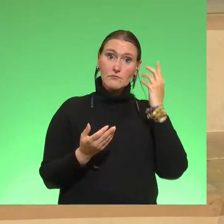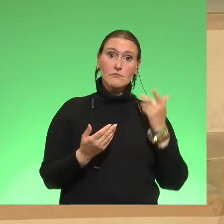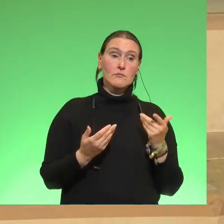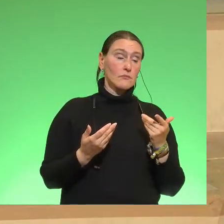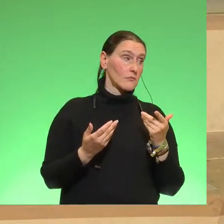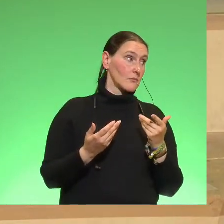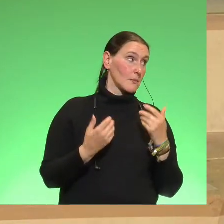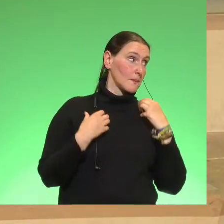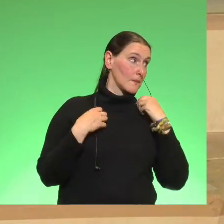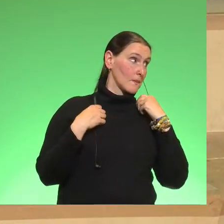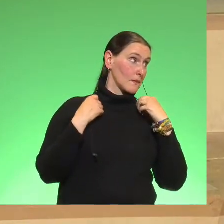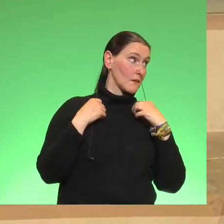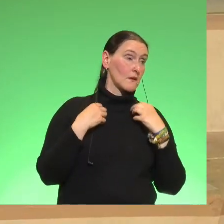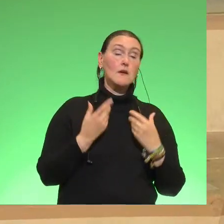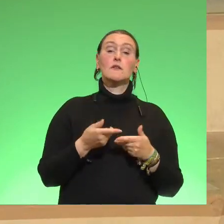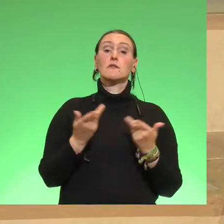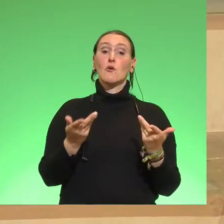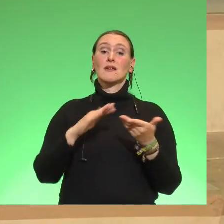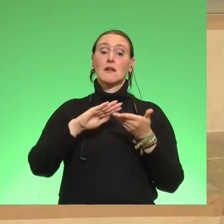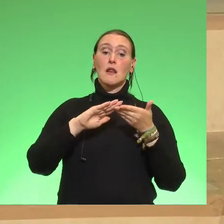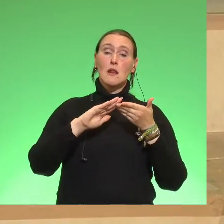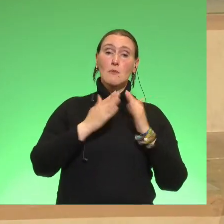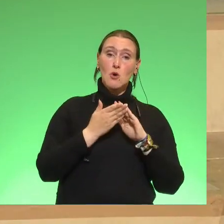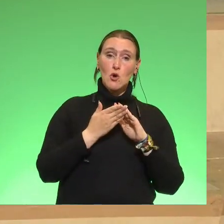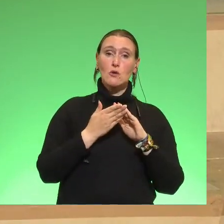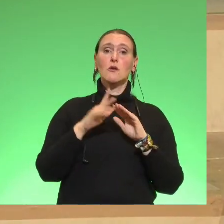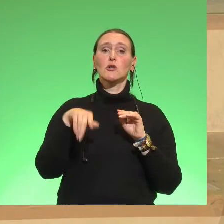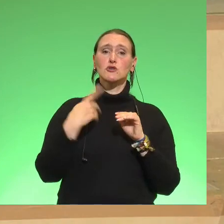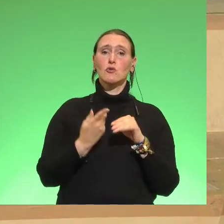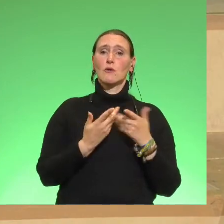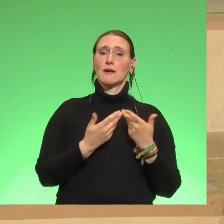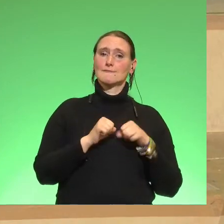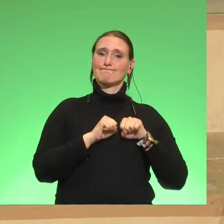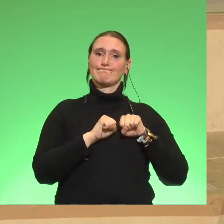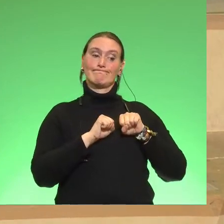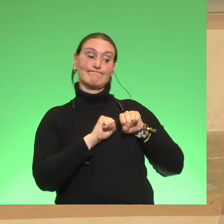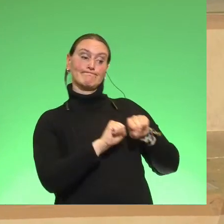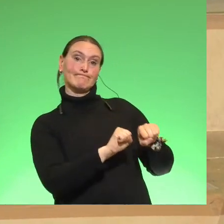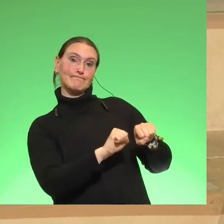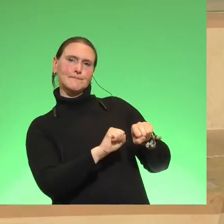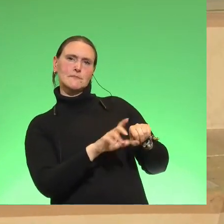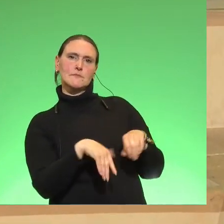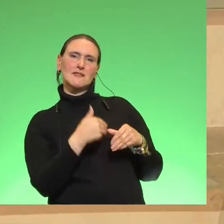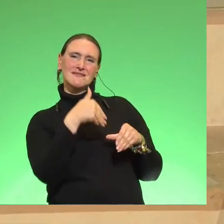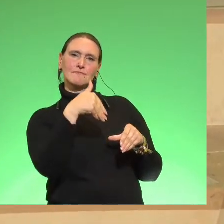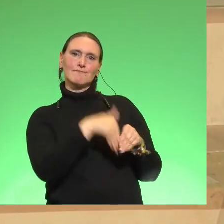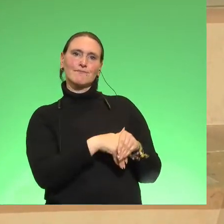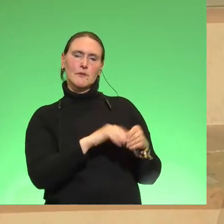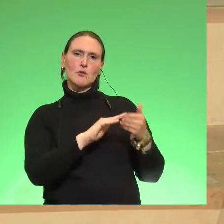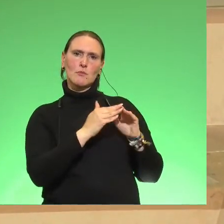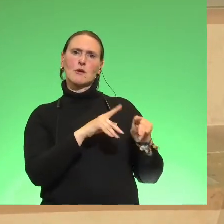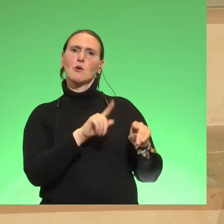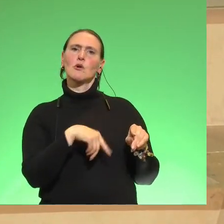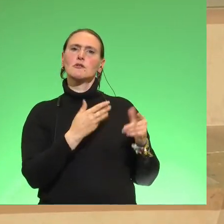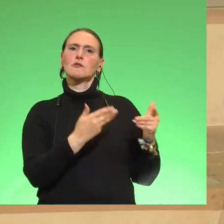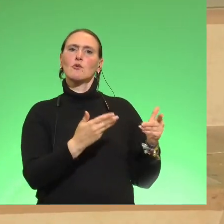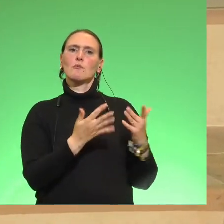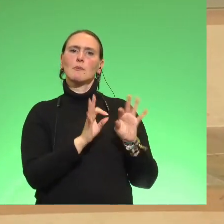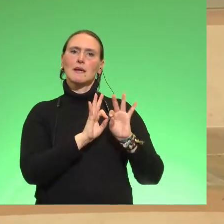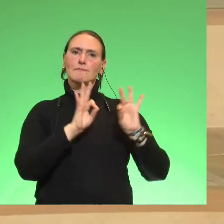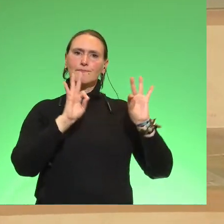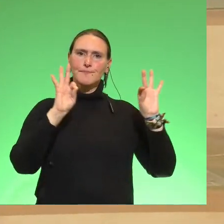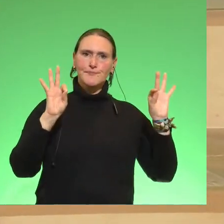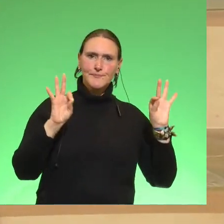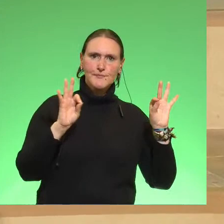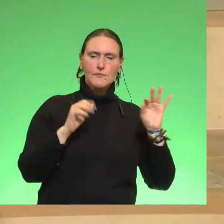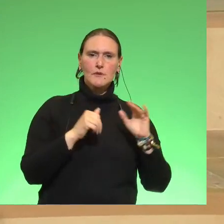1, protecting its own context on their terms, from either being crushed or optimized or